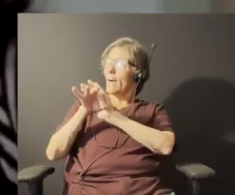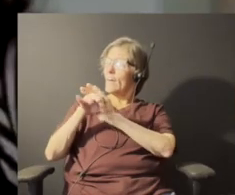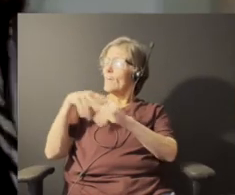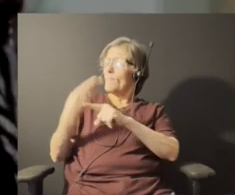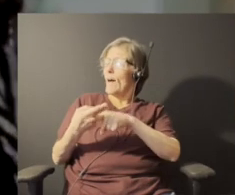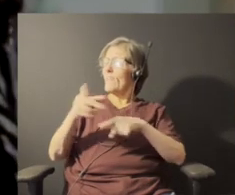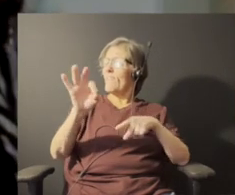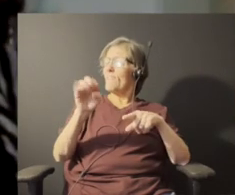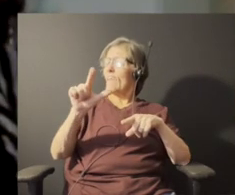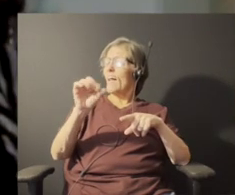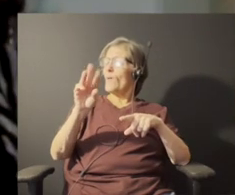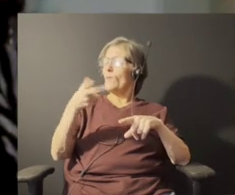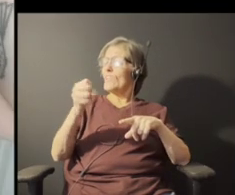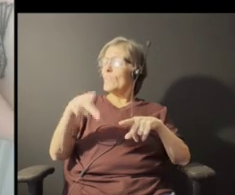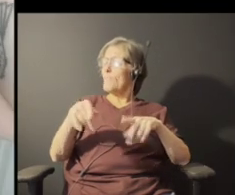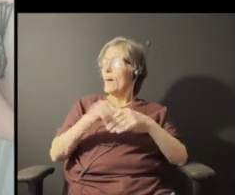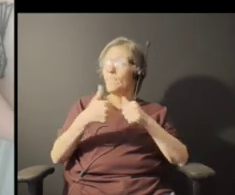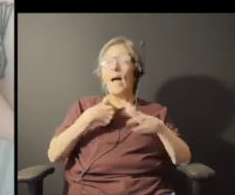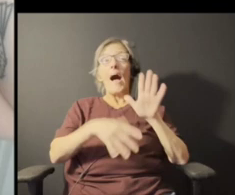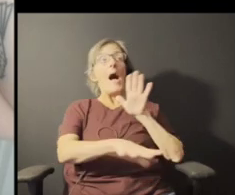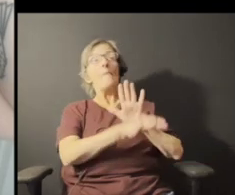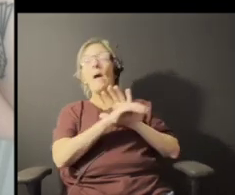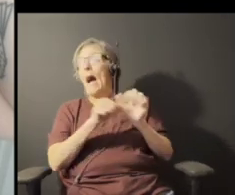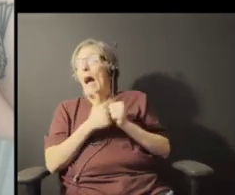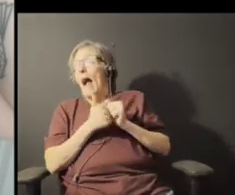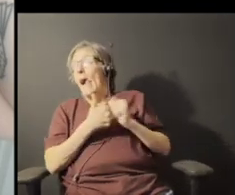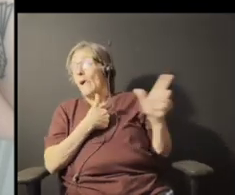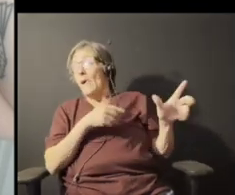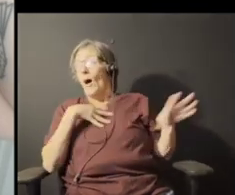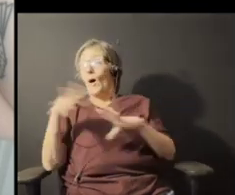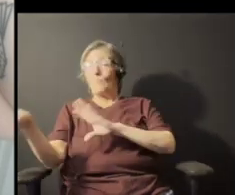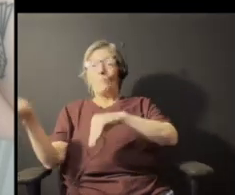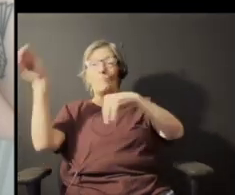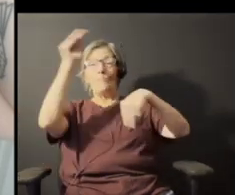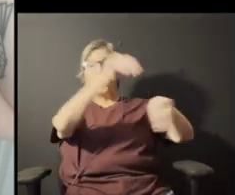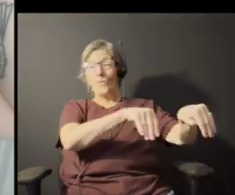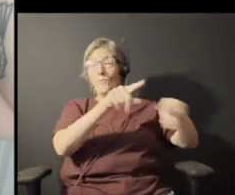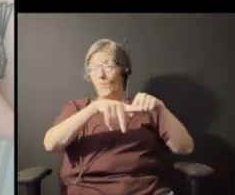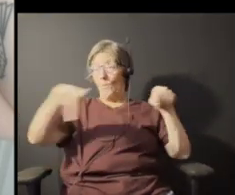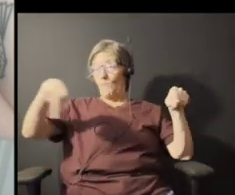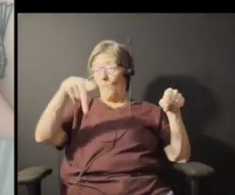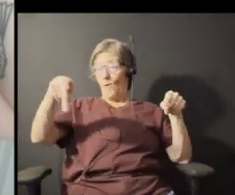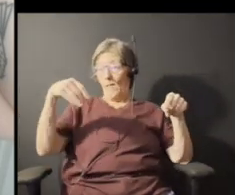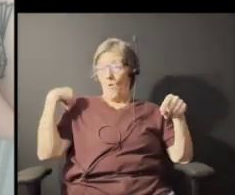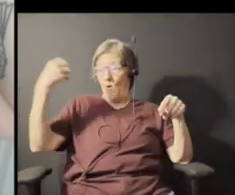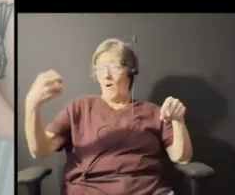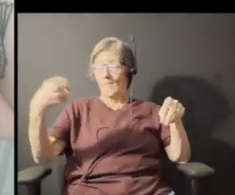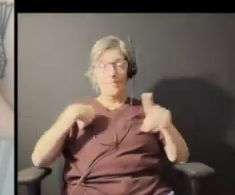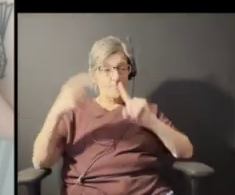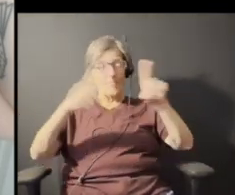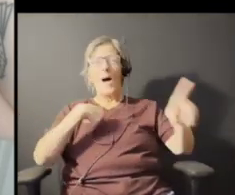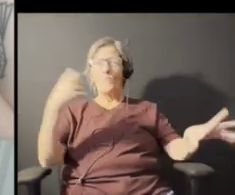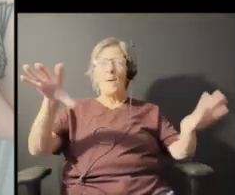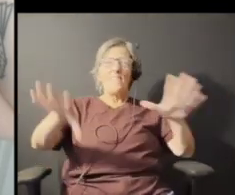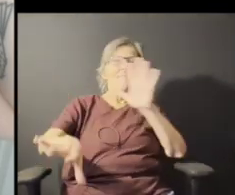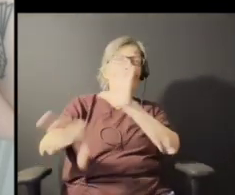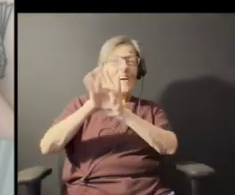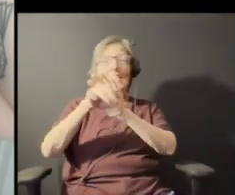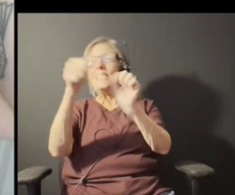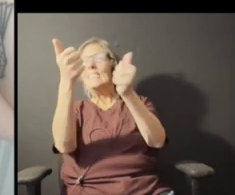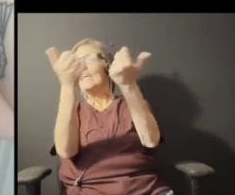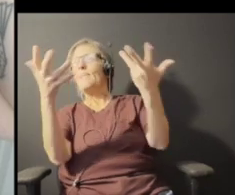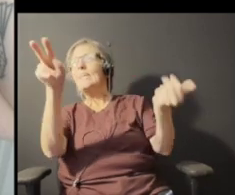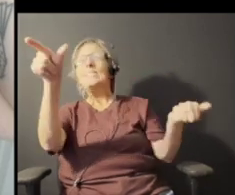the fellowship? So I actually found out about it because when I moved to Portland, I was like, okay, I want to find, is there